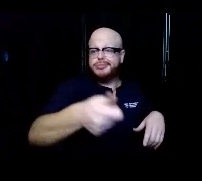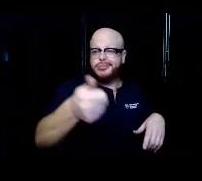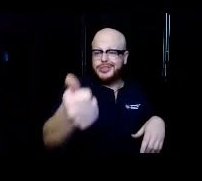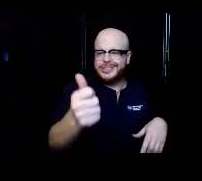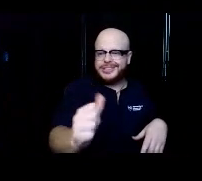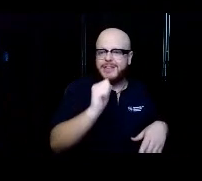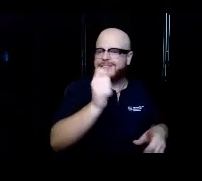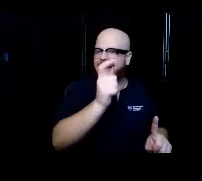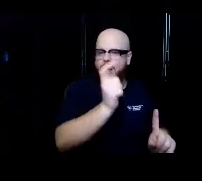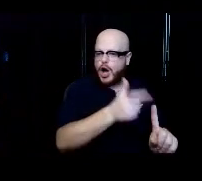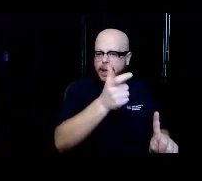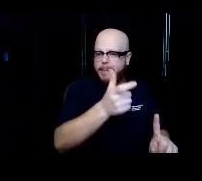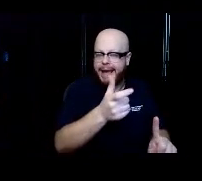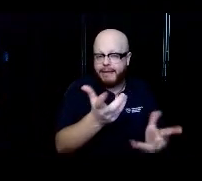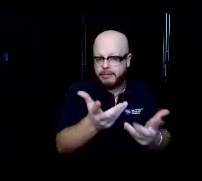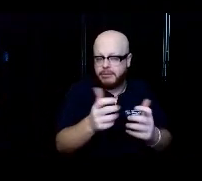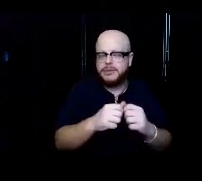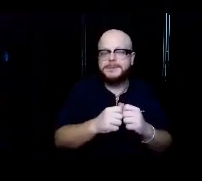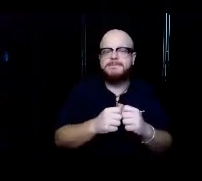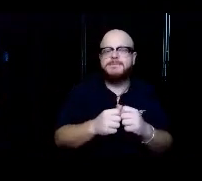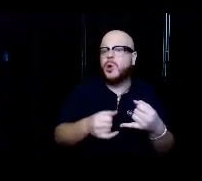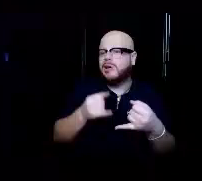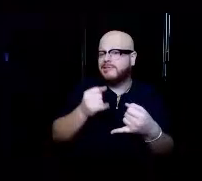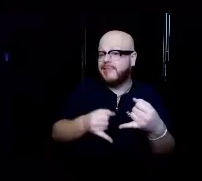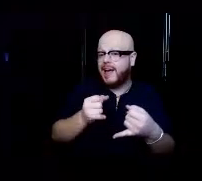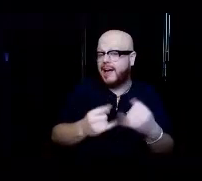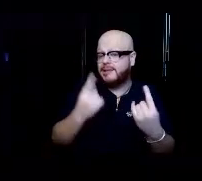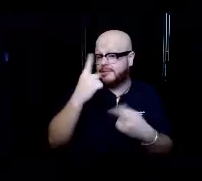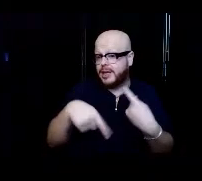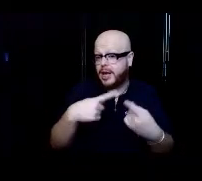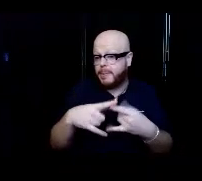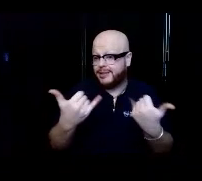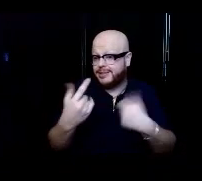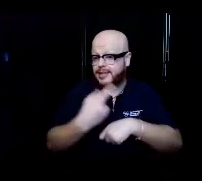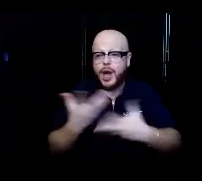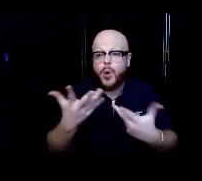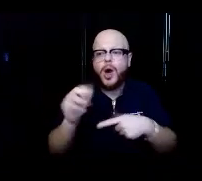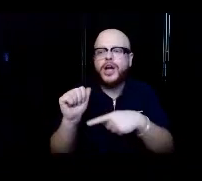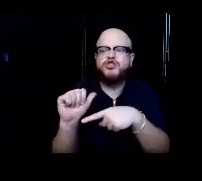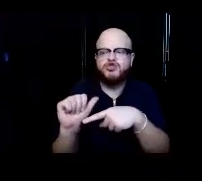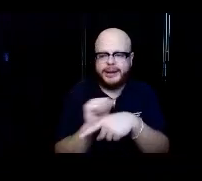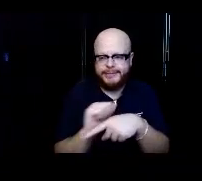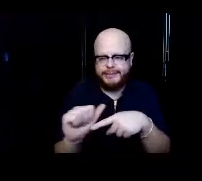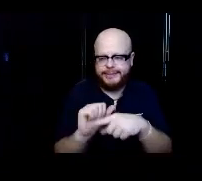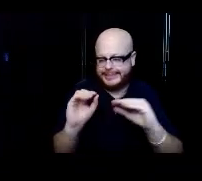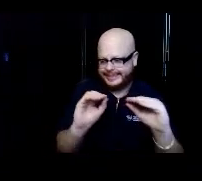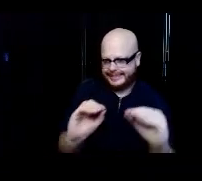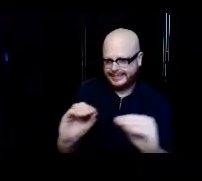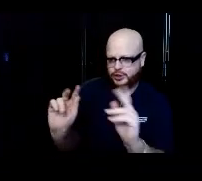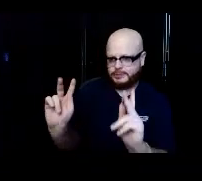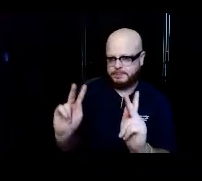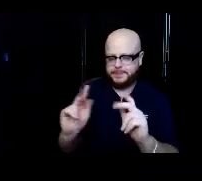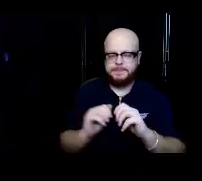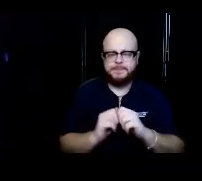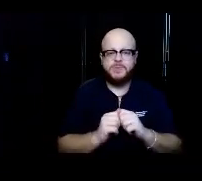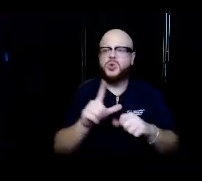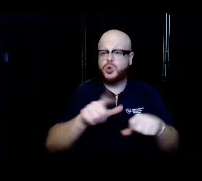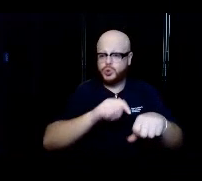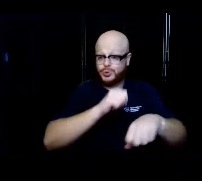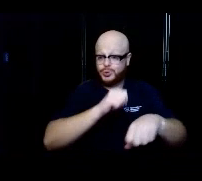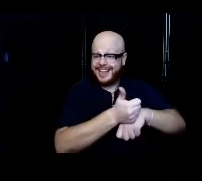share today is about training. Once you've implemented sensory inclusive practices, it's beneficial to